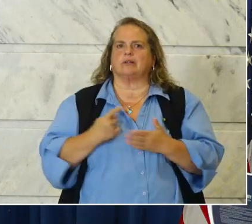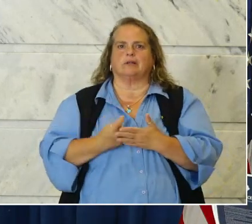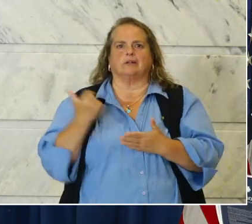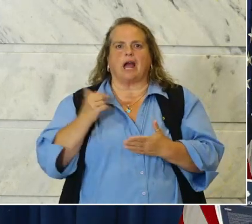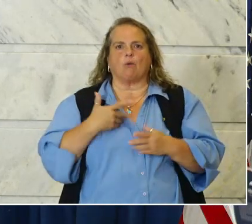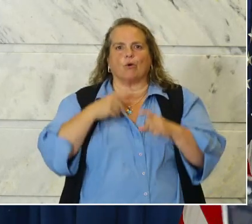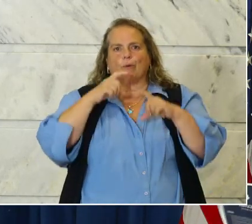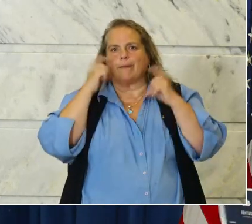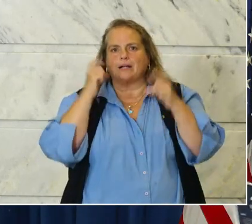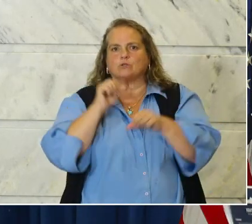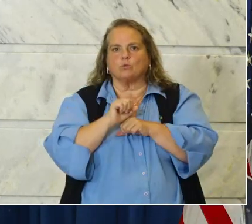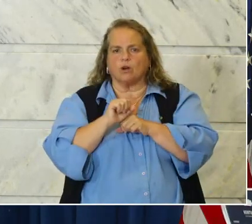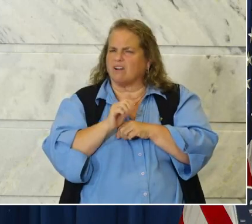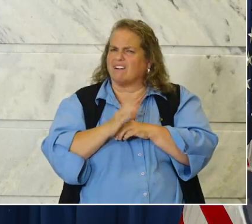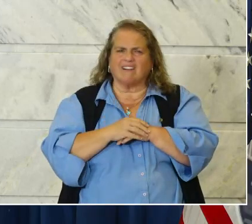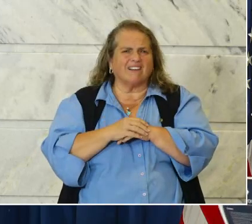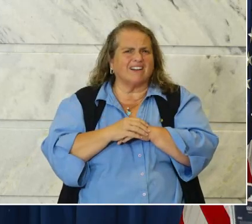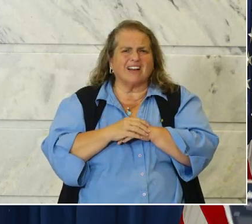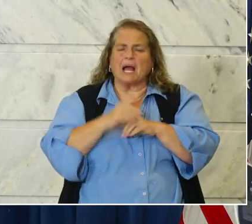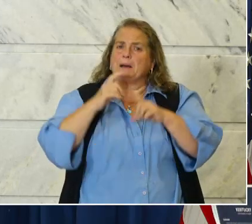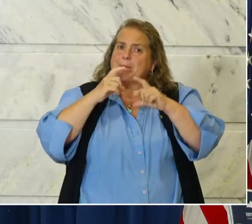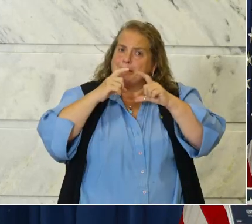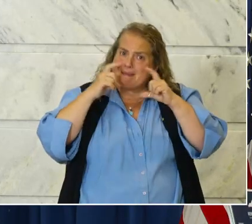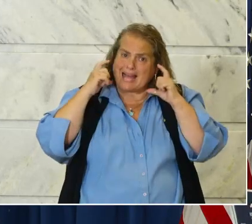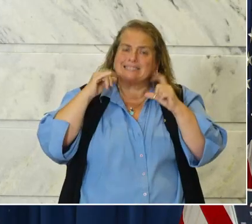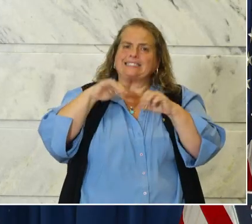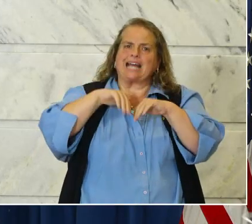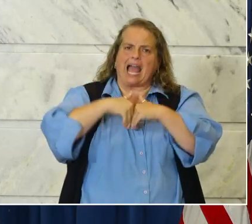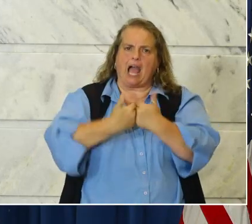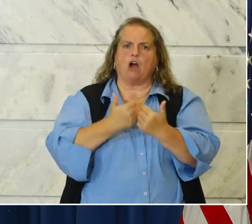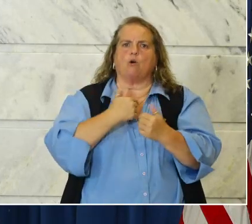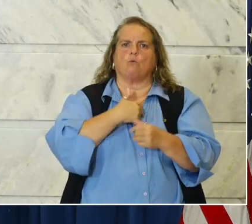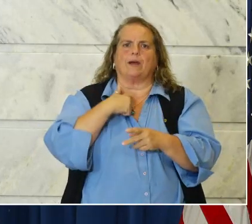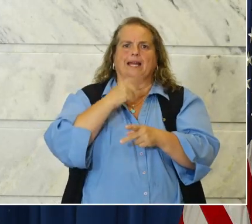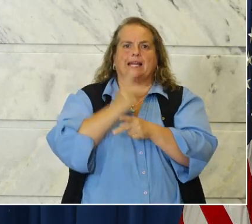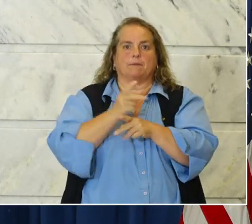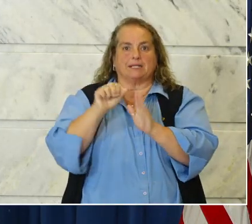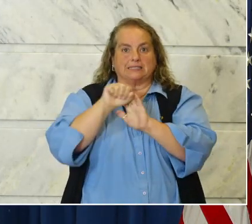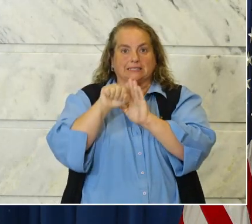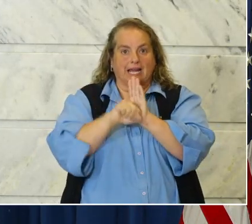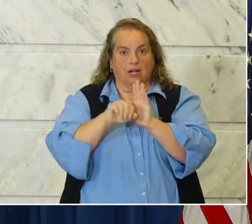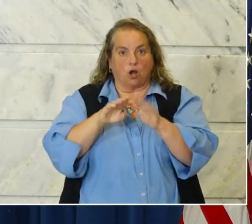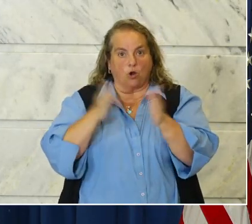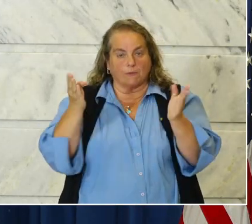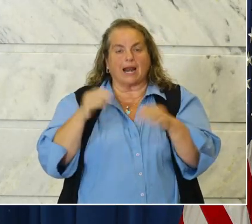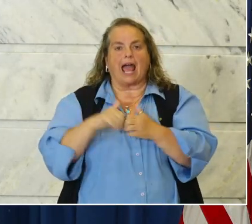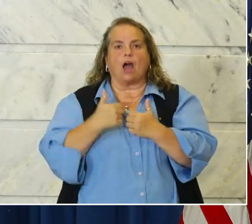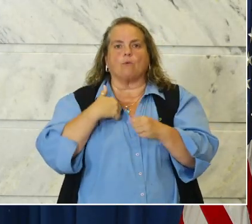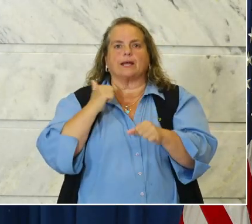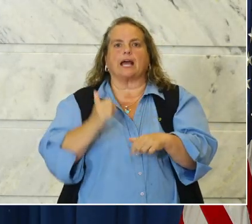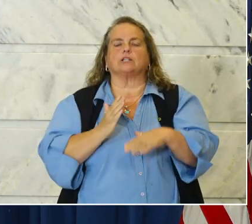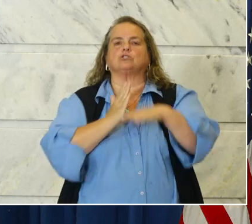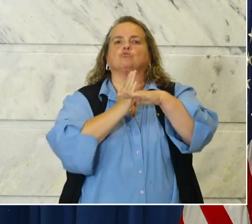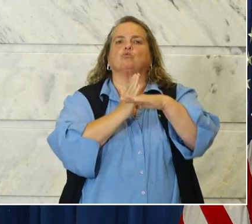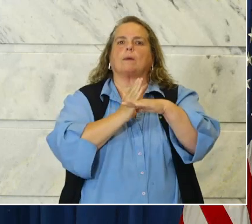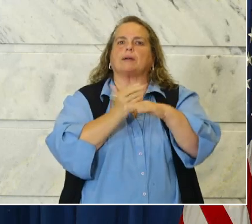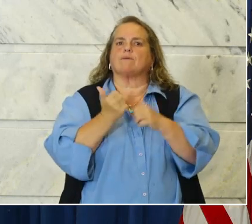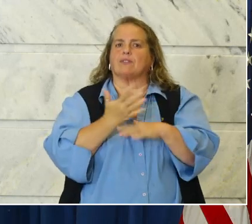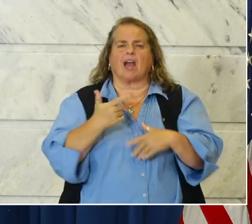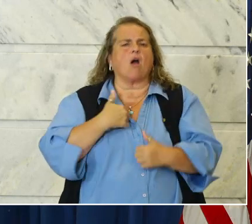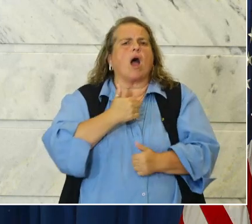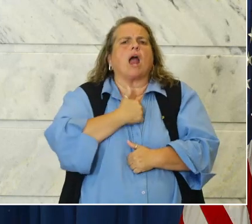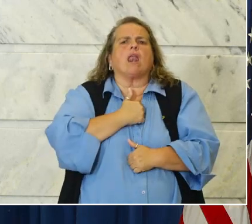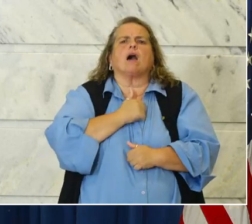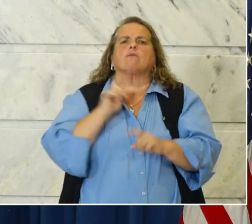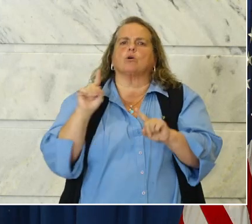state open. Masks are how we avoid as much of this disruption as we can. I love going to restaurants.